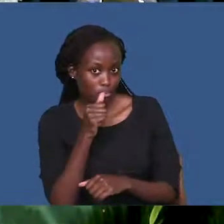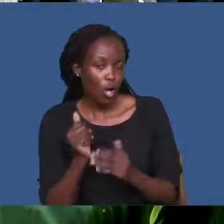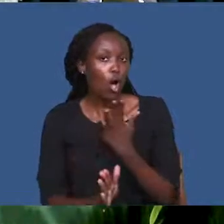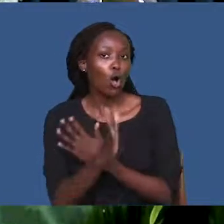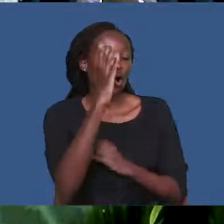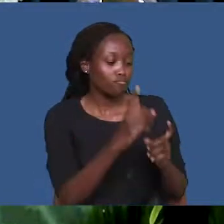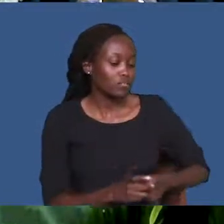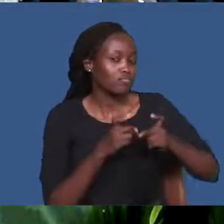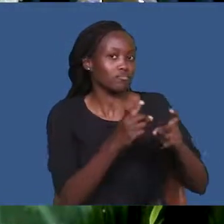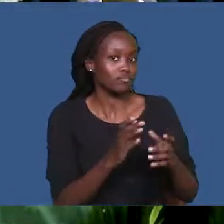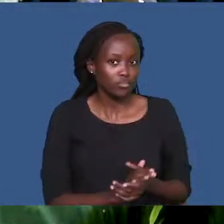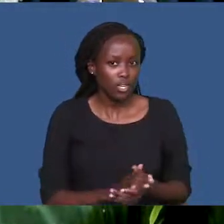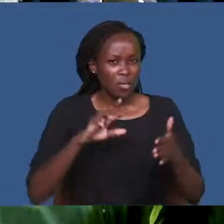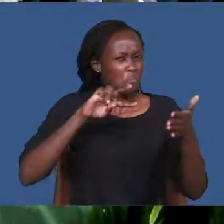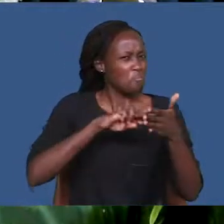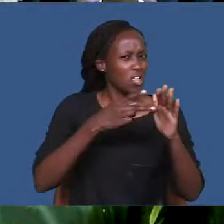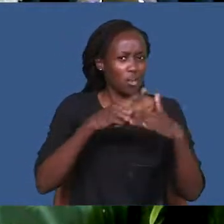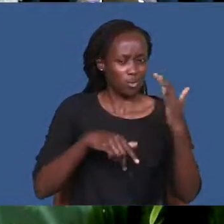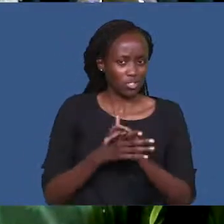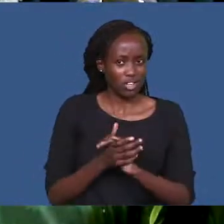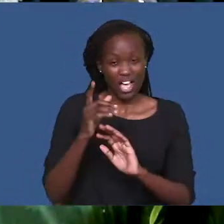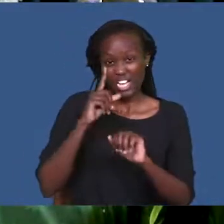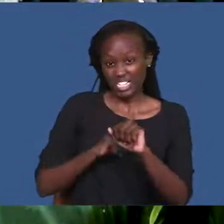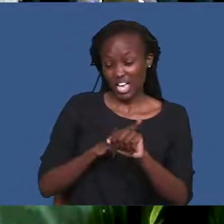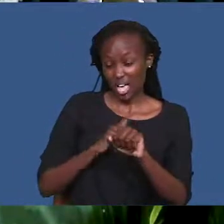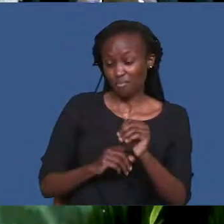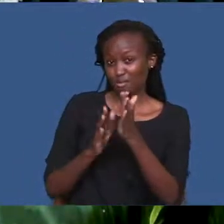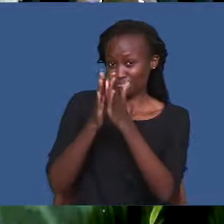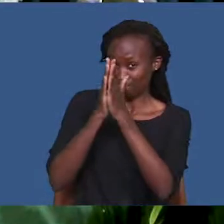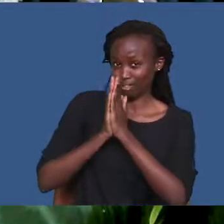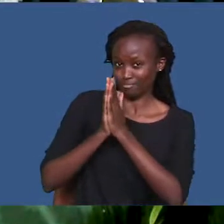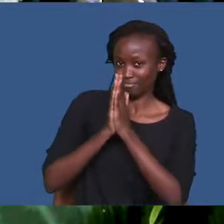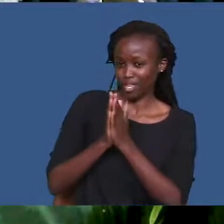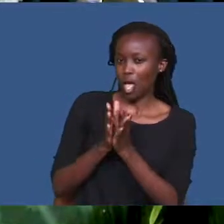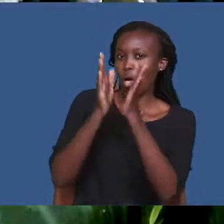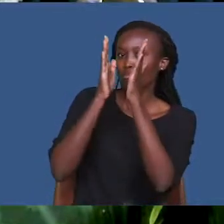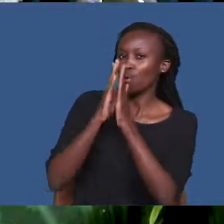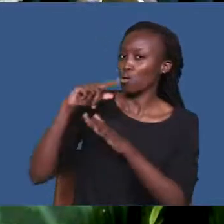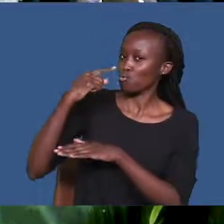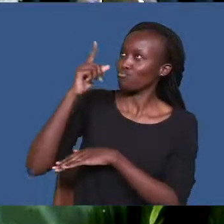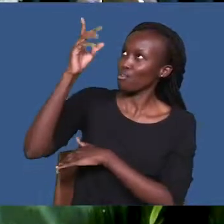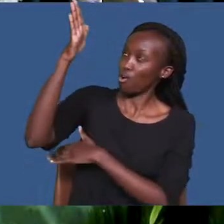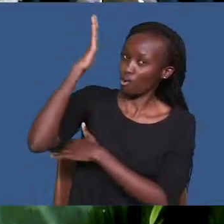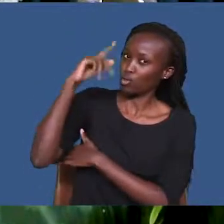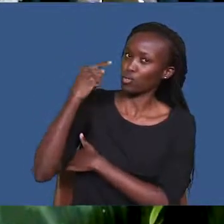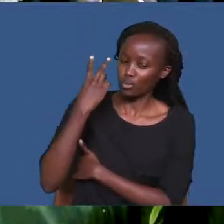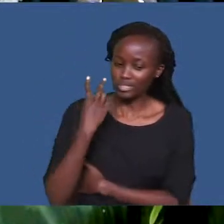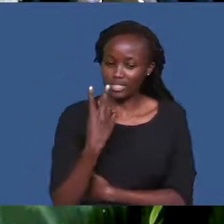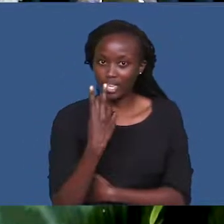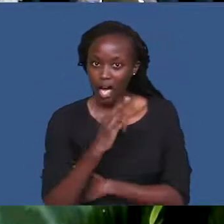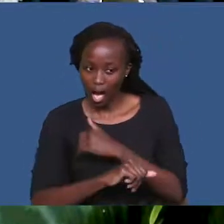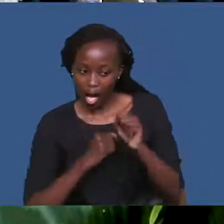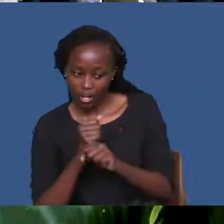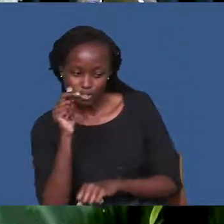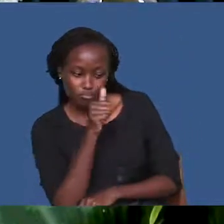would reward them openly. So when we pray, he tells us to pray to the Father that seeth in secret,